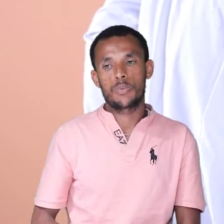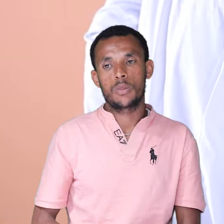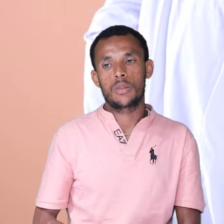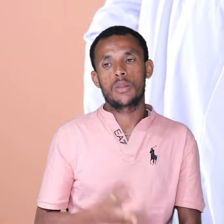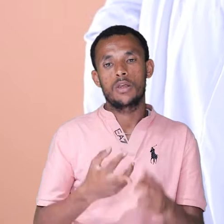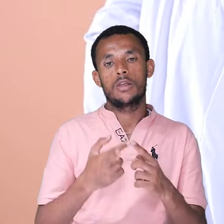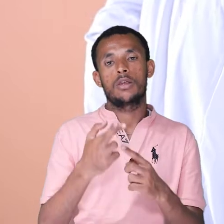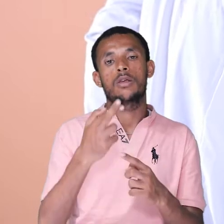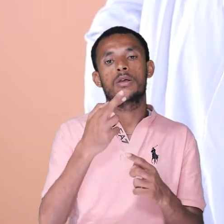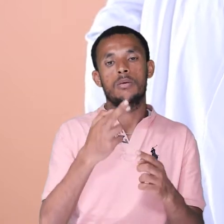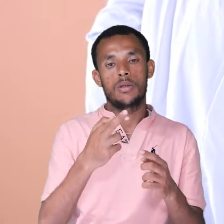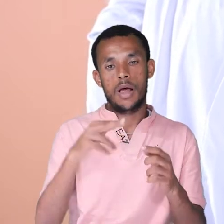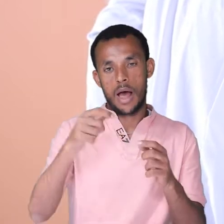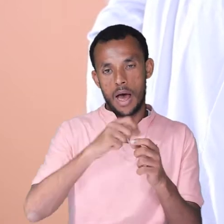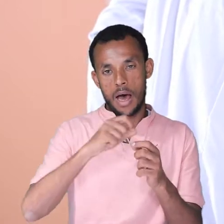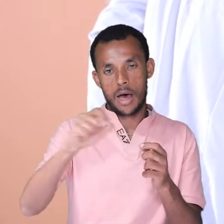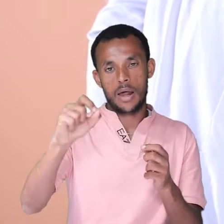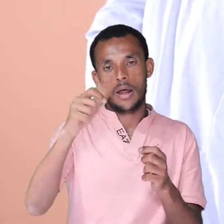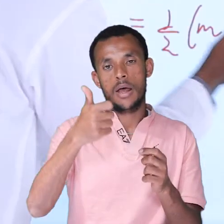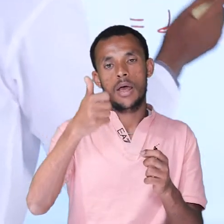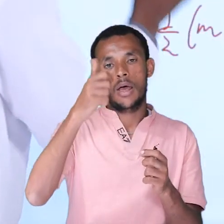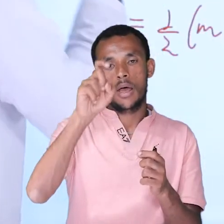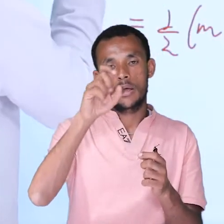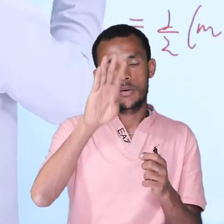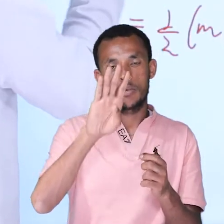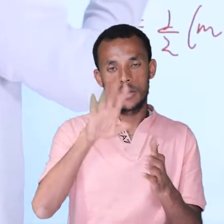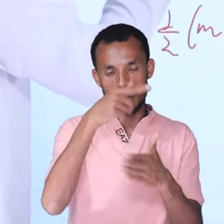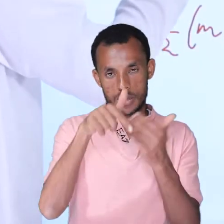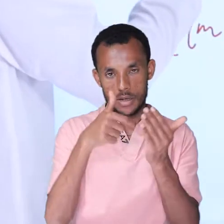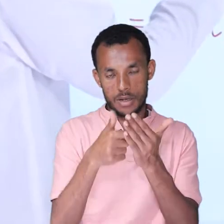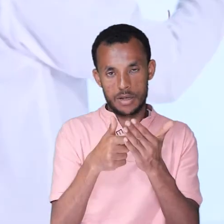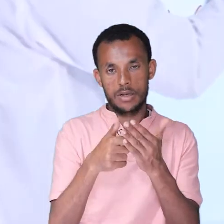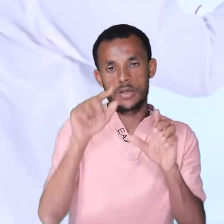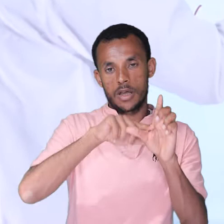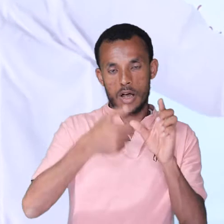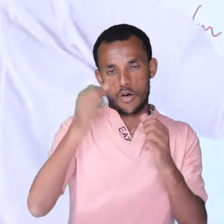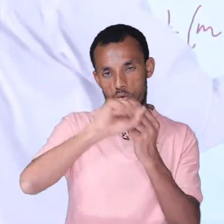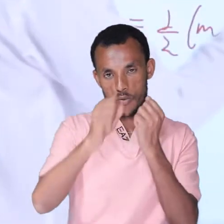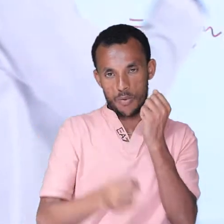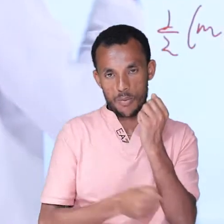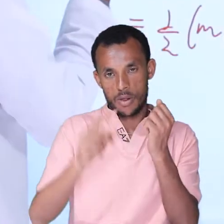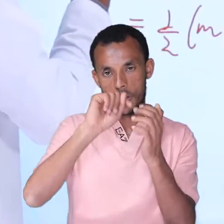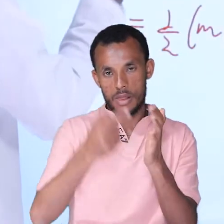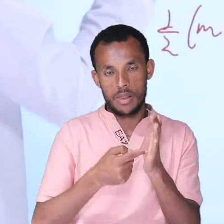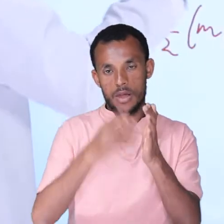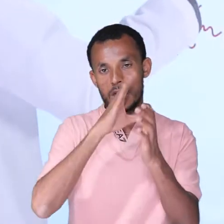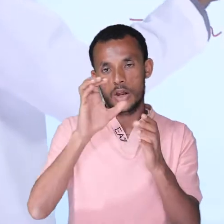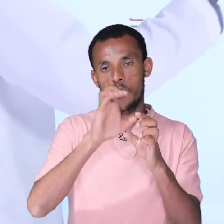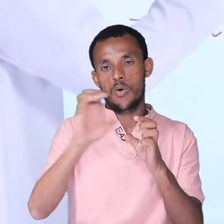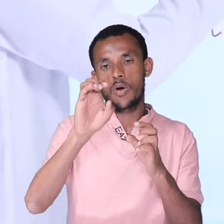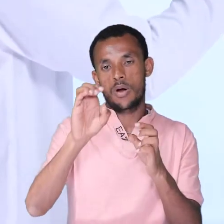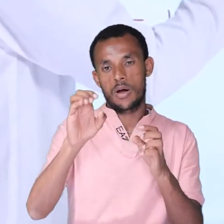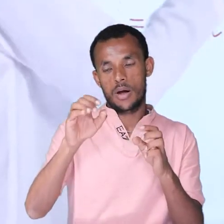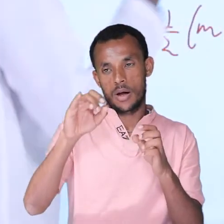intercepted arc AXB. Therefore, the angle formed by tangent and chord drawn